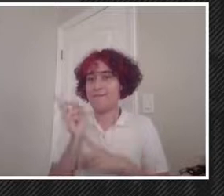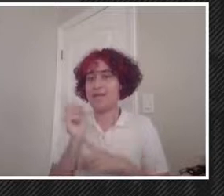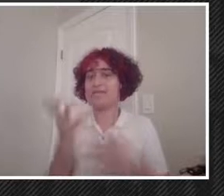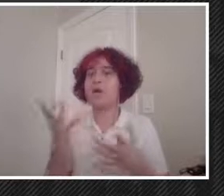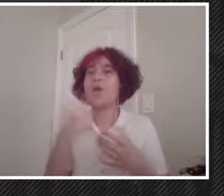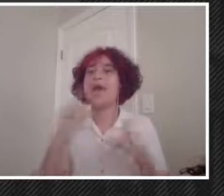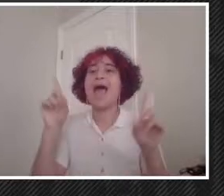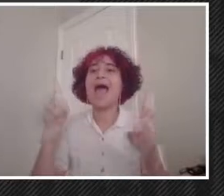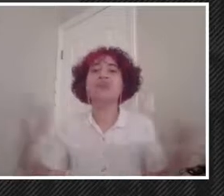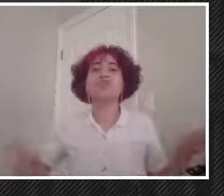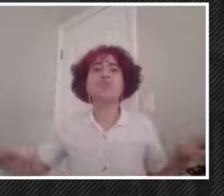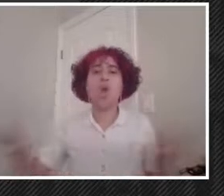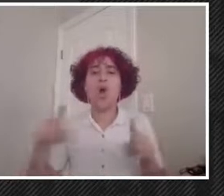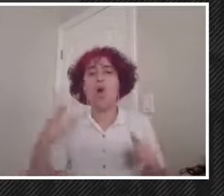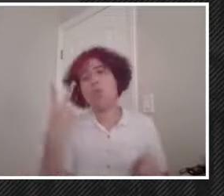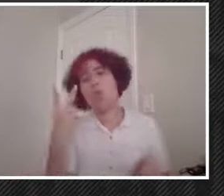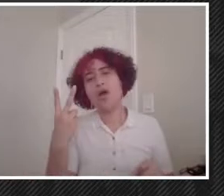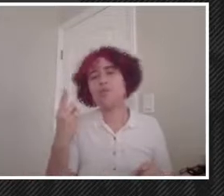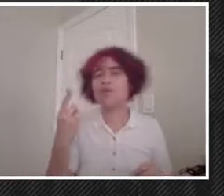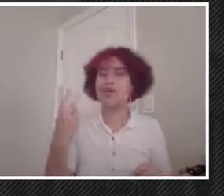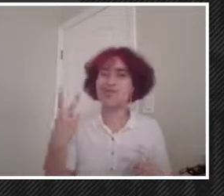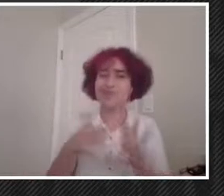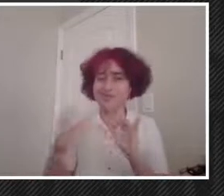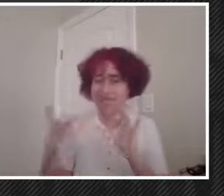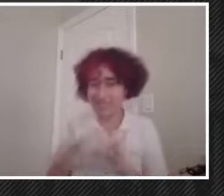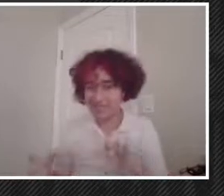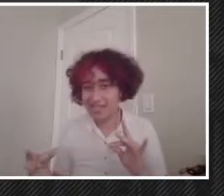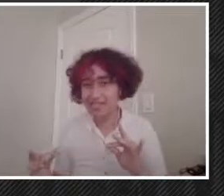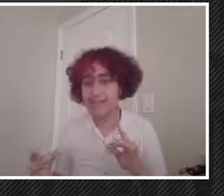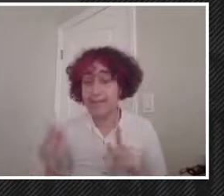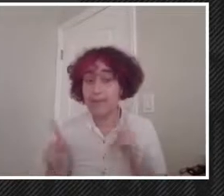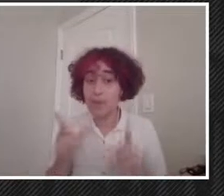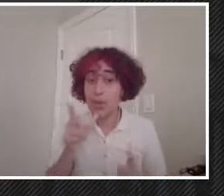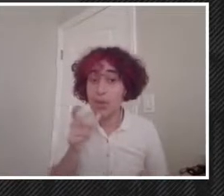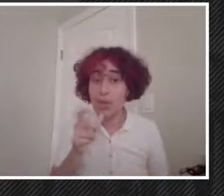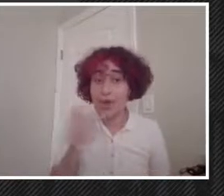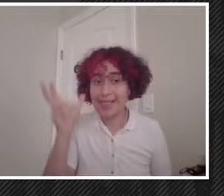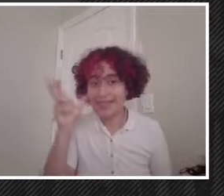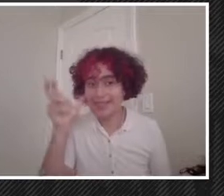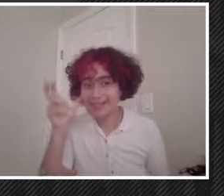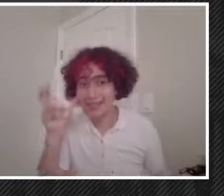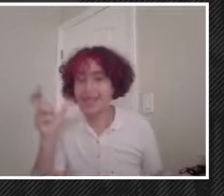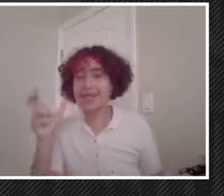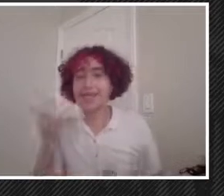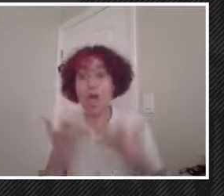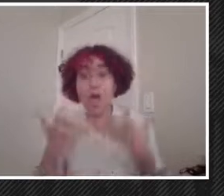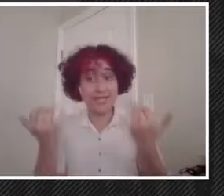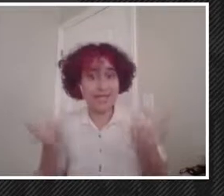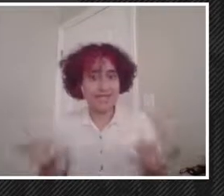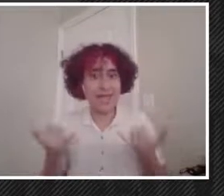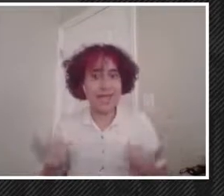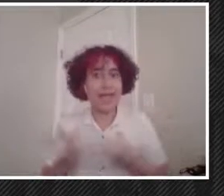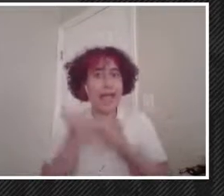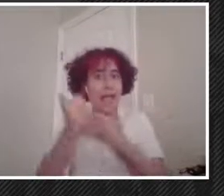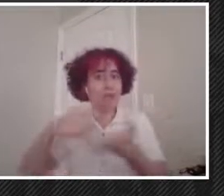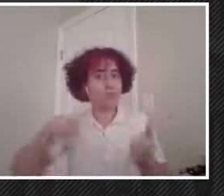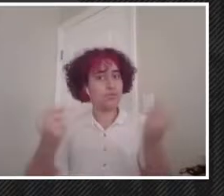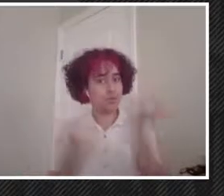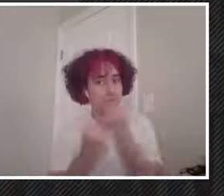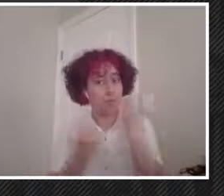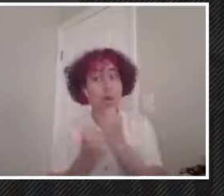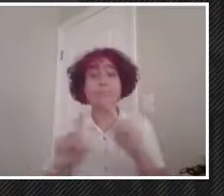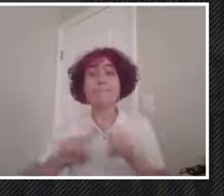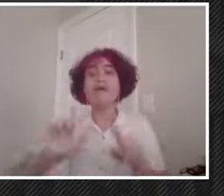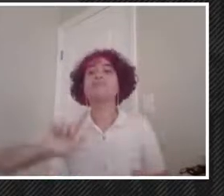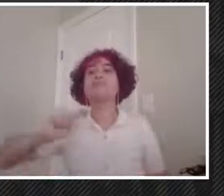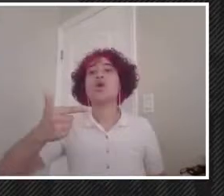sentences what folks who are listening in the audience can do to help support. But Crystal, I'll give you the last word on this